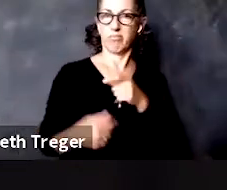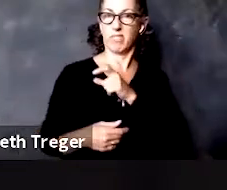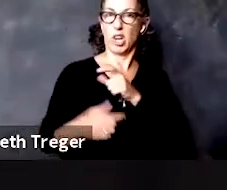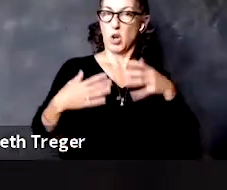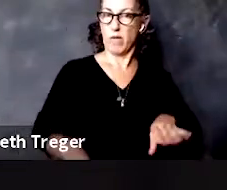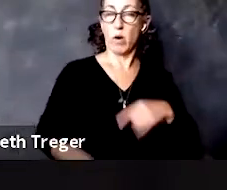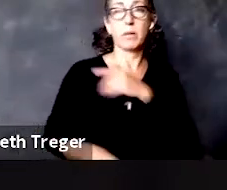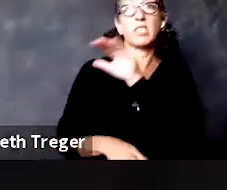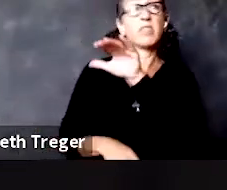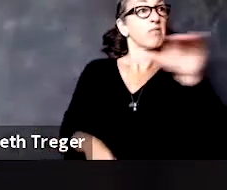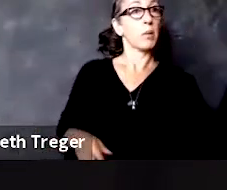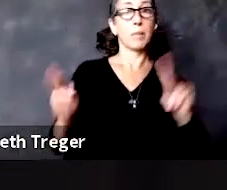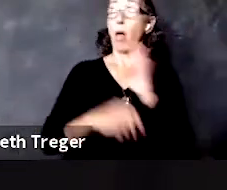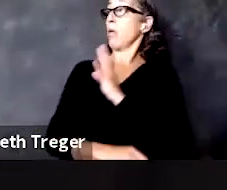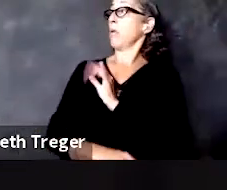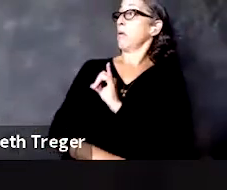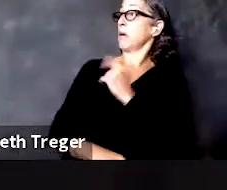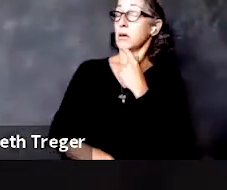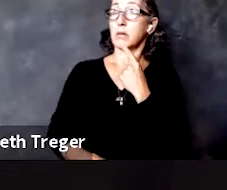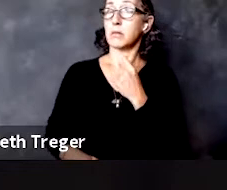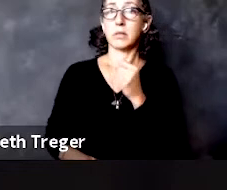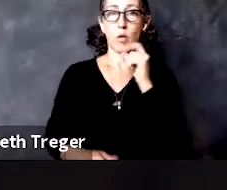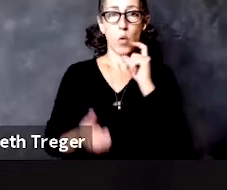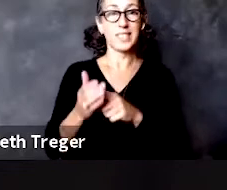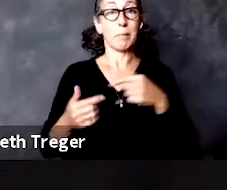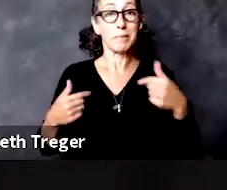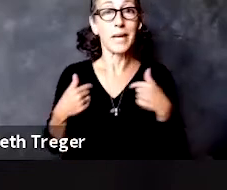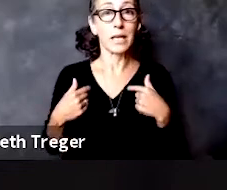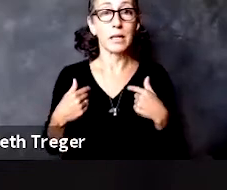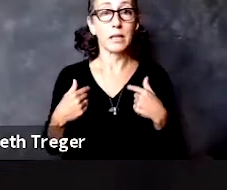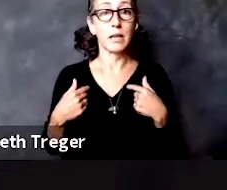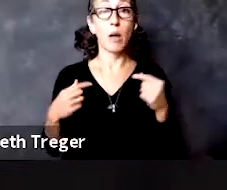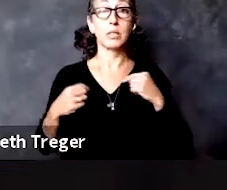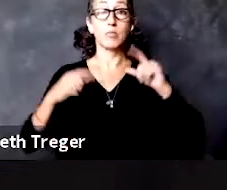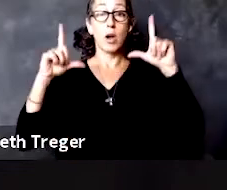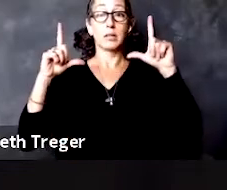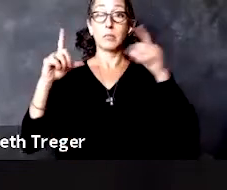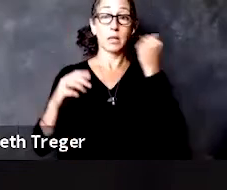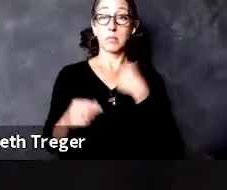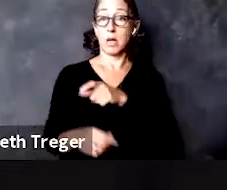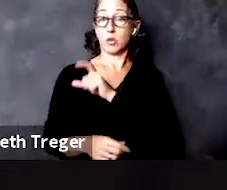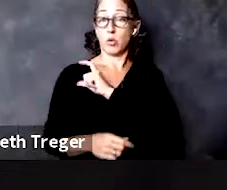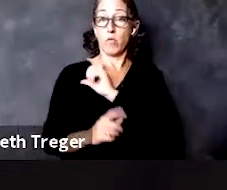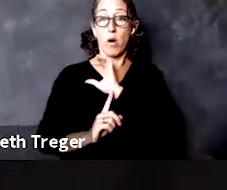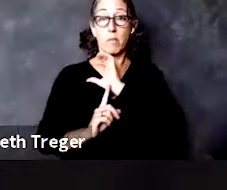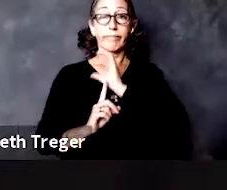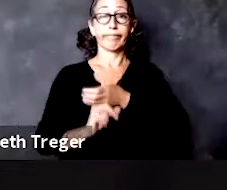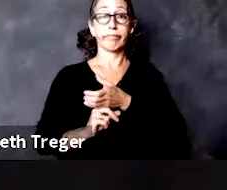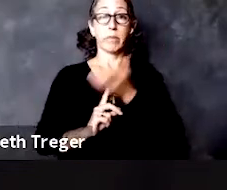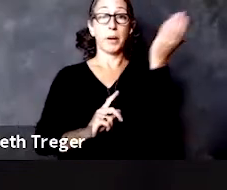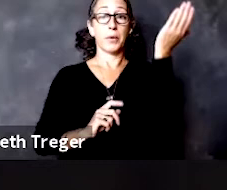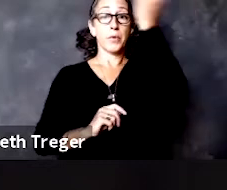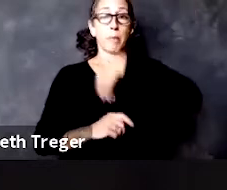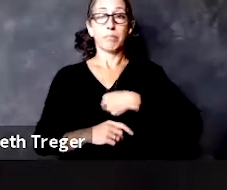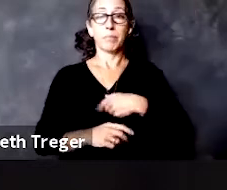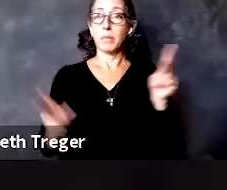them. But really, had it not happened, I would have been really surprised because you put on the uniform and you disappear. And so this